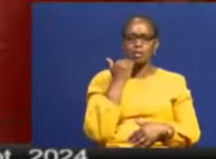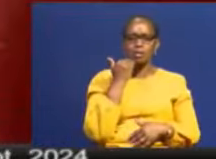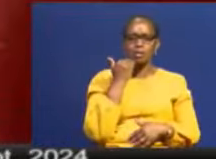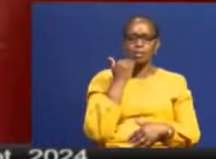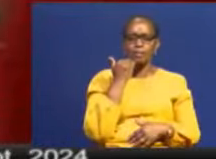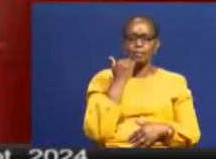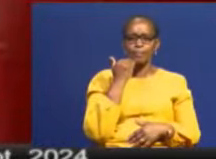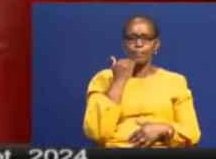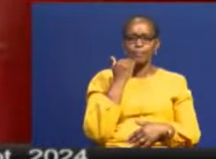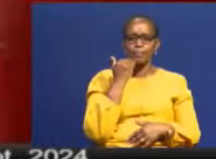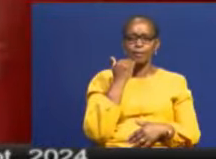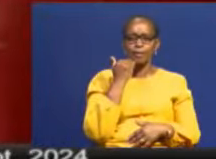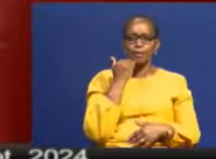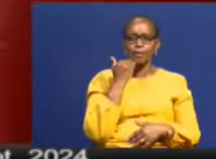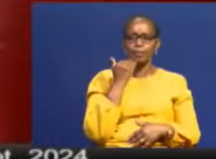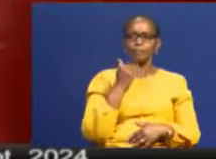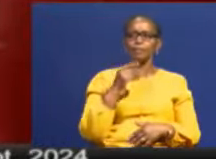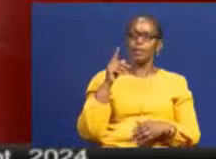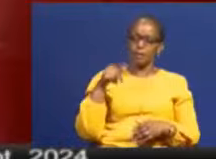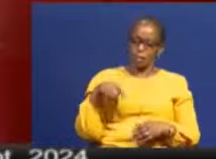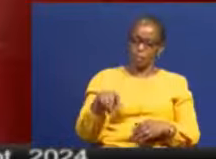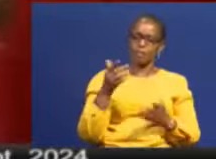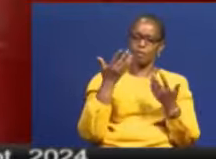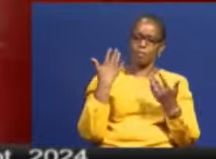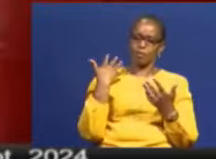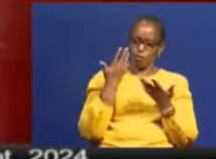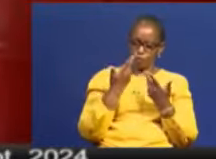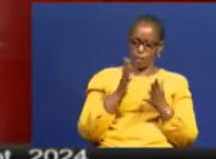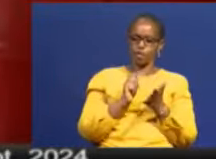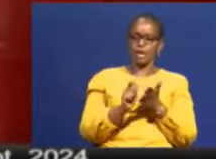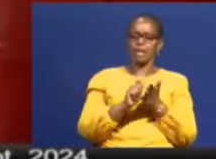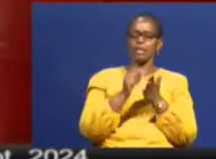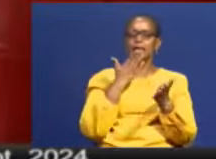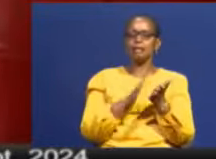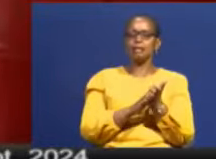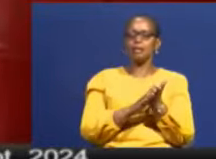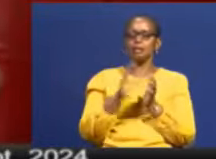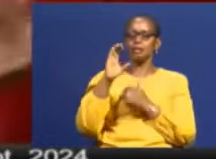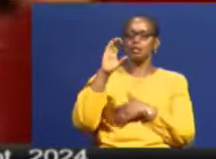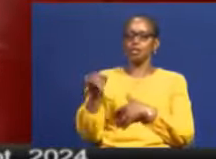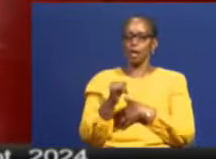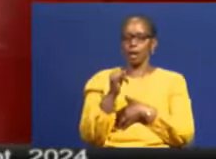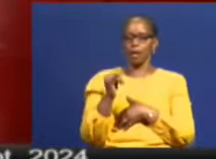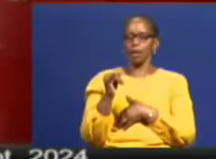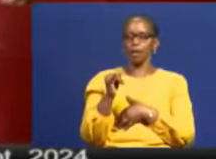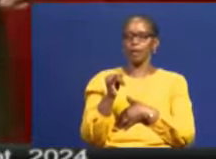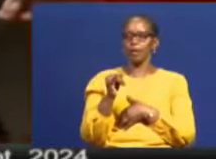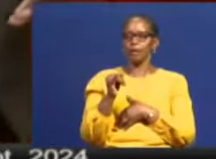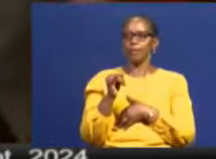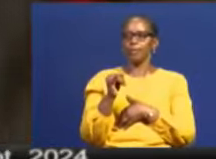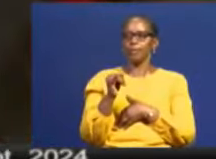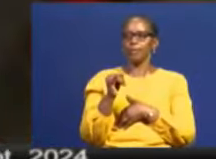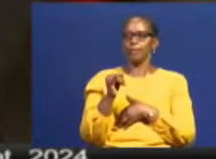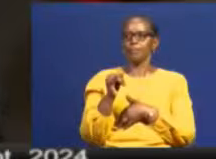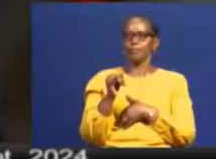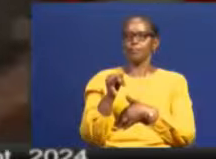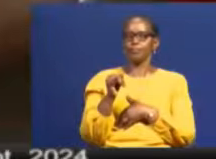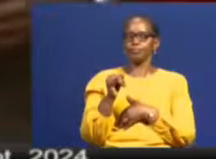be interested parties in this matter. They even wrote a letter to the Chief Justice, and in now very